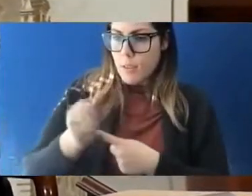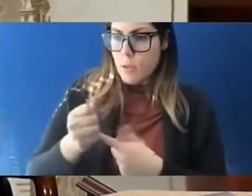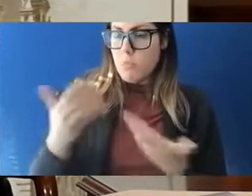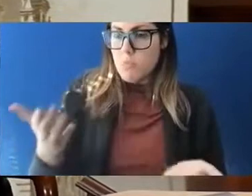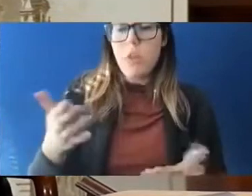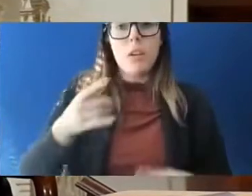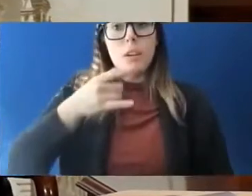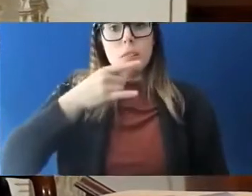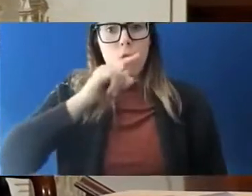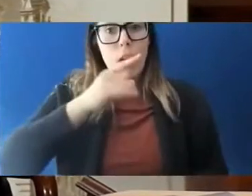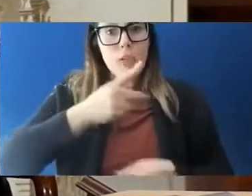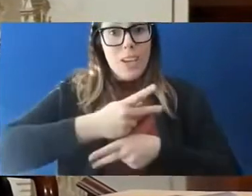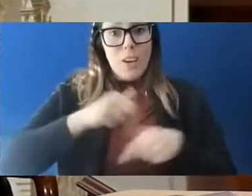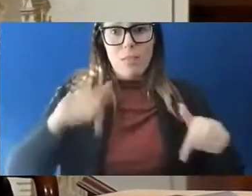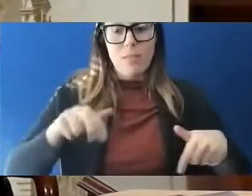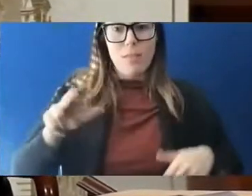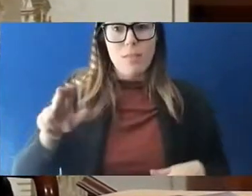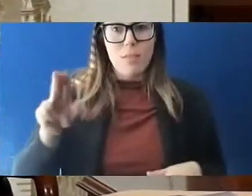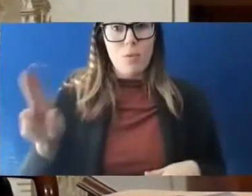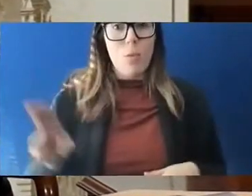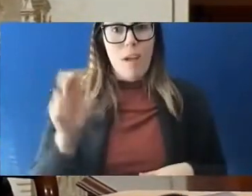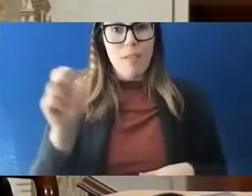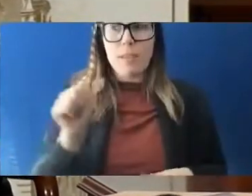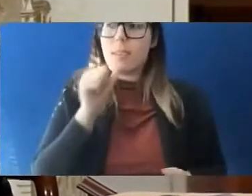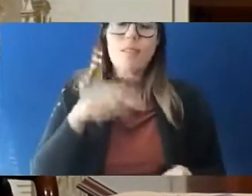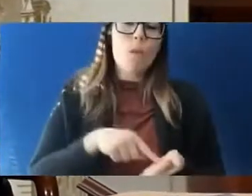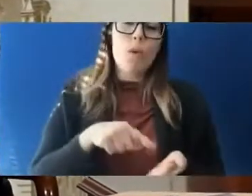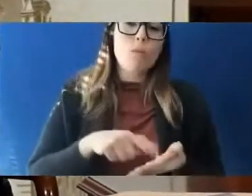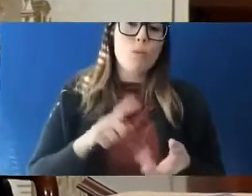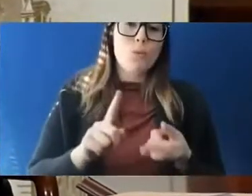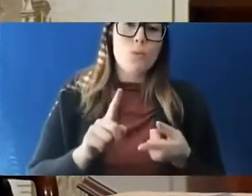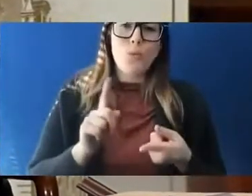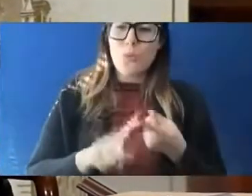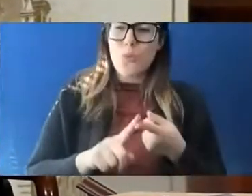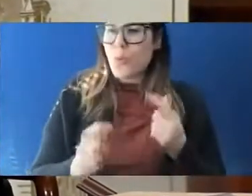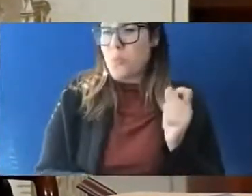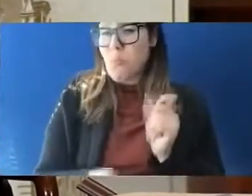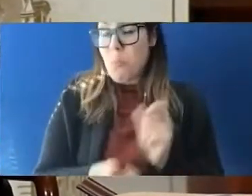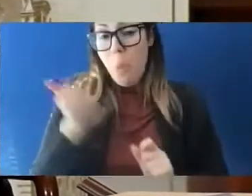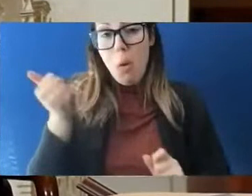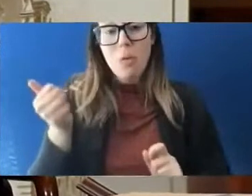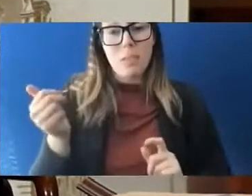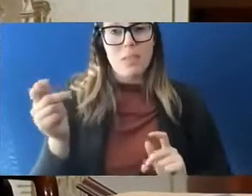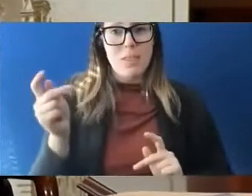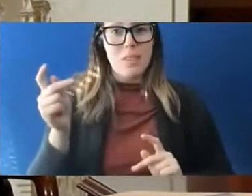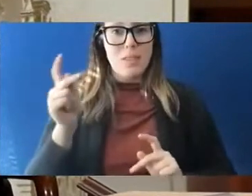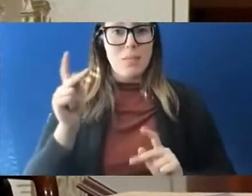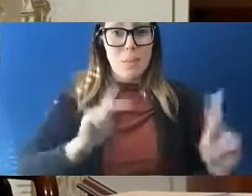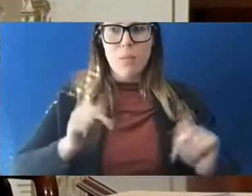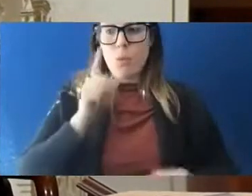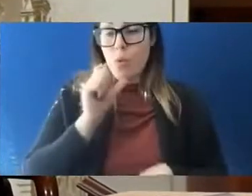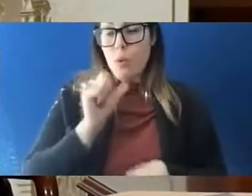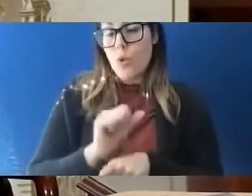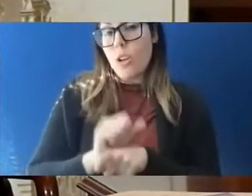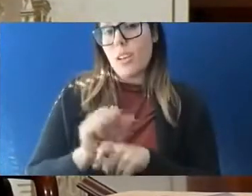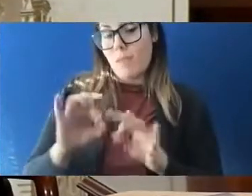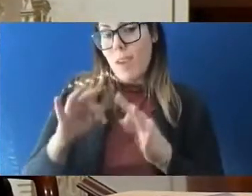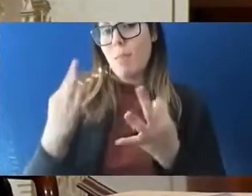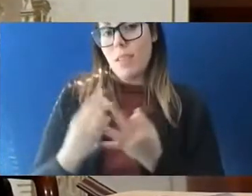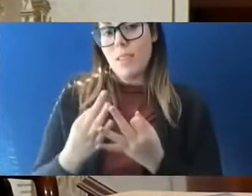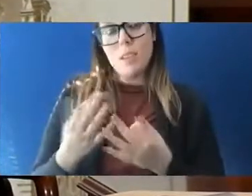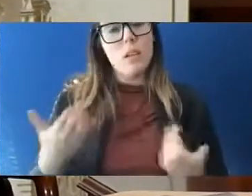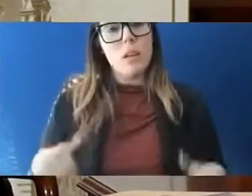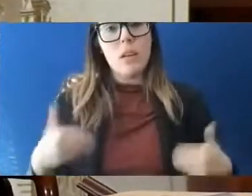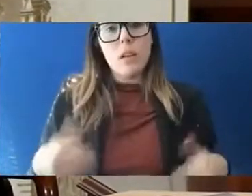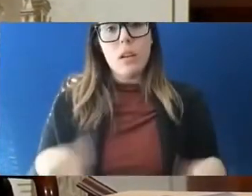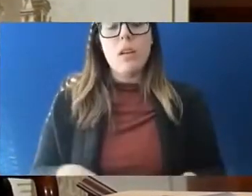in the United States is simply unaffordable for the vast majority of working families. It